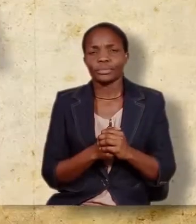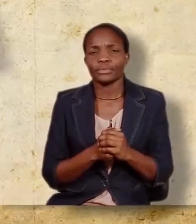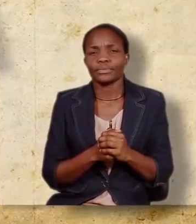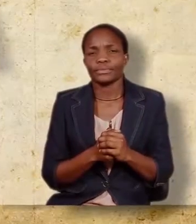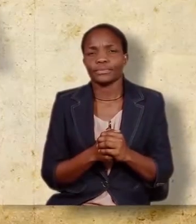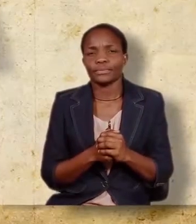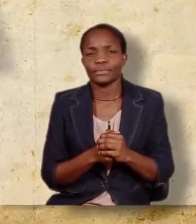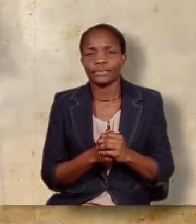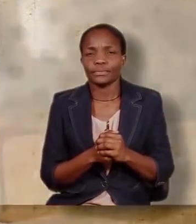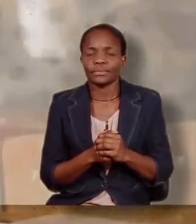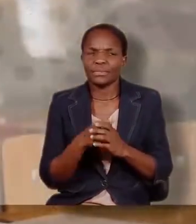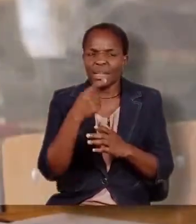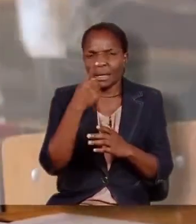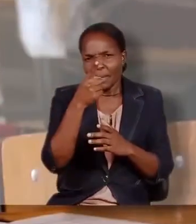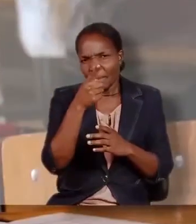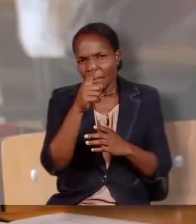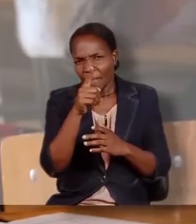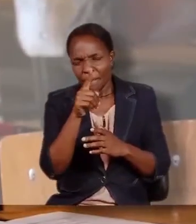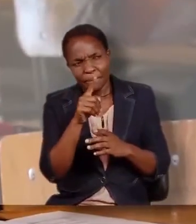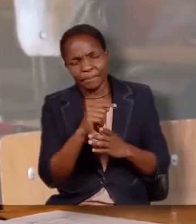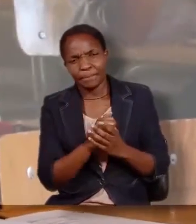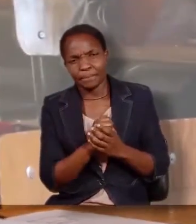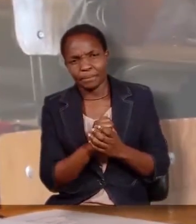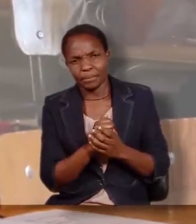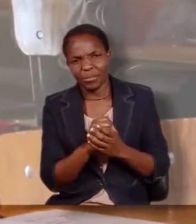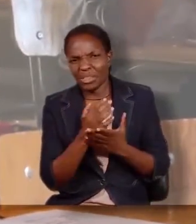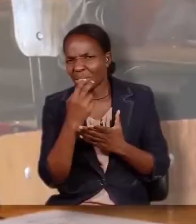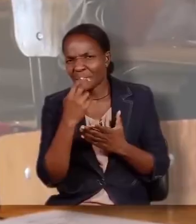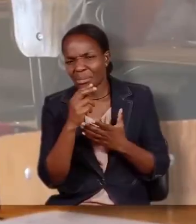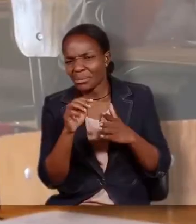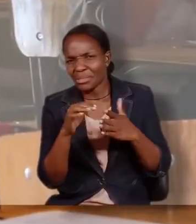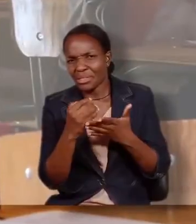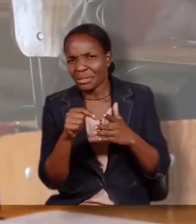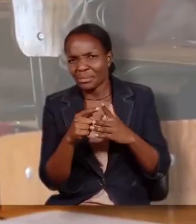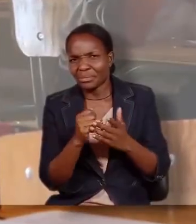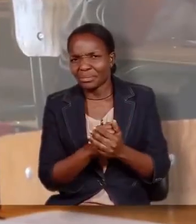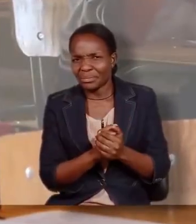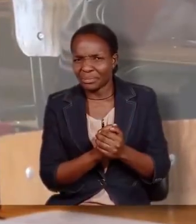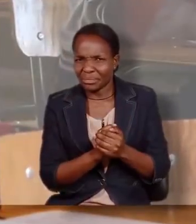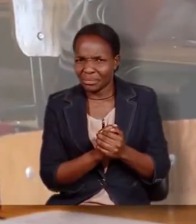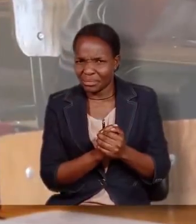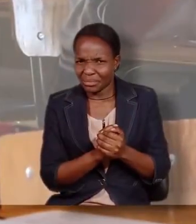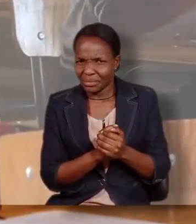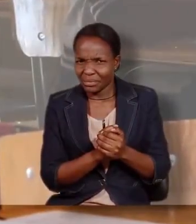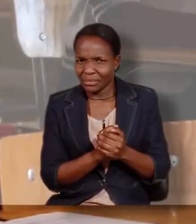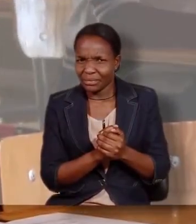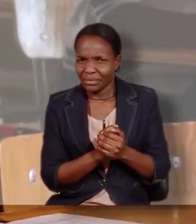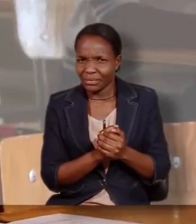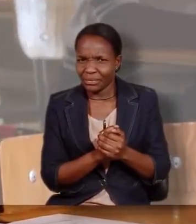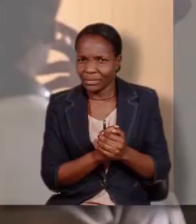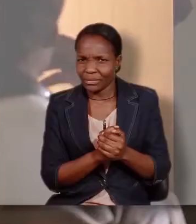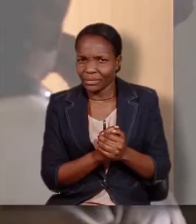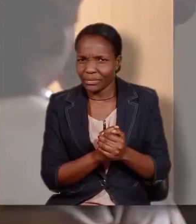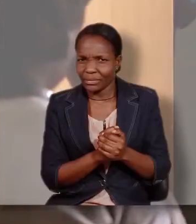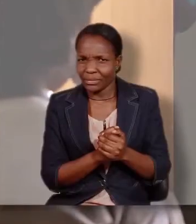But sir, something bothers me about this A lot story. bothers me about this story. Yeah,